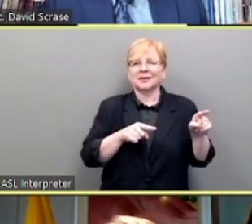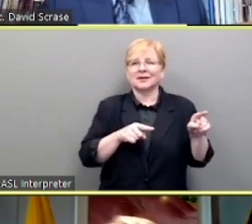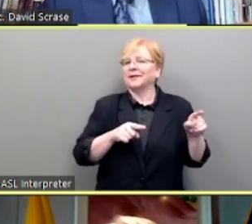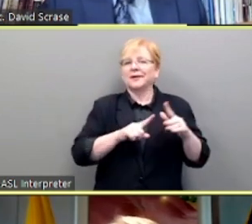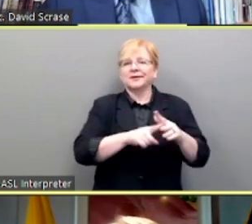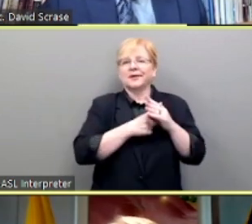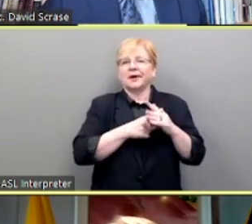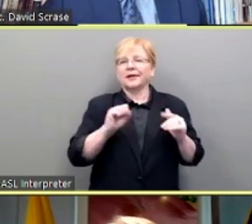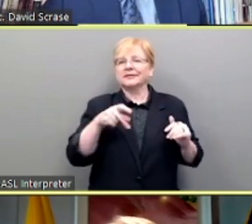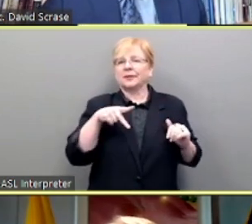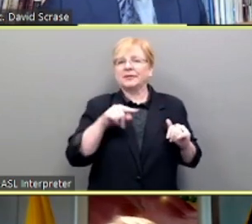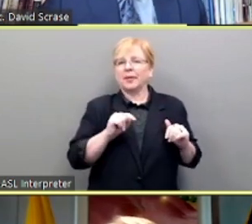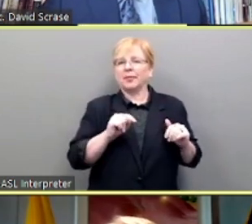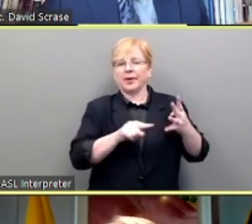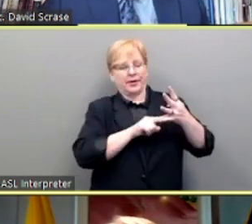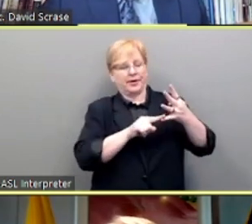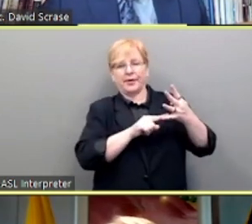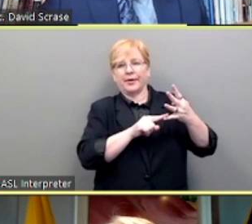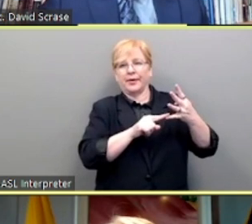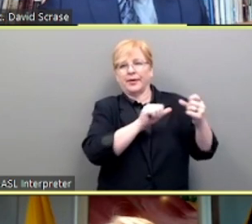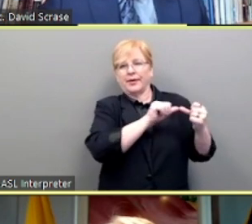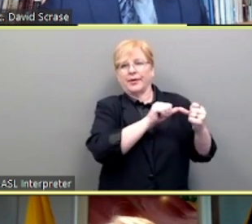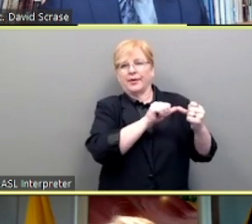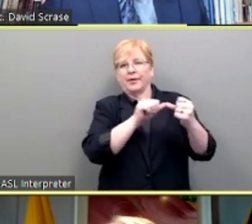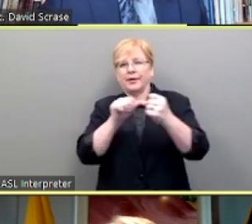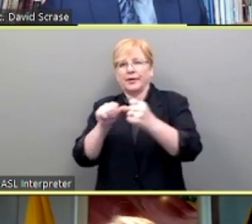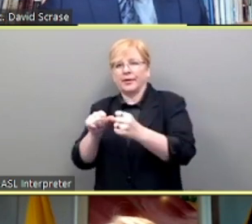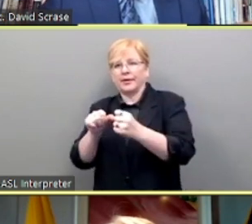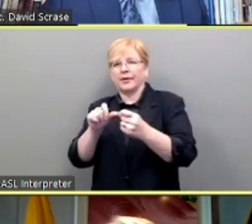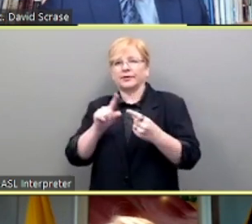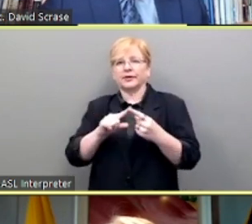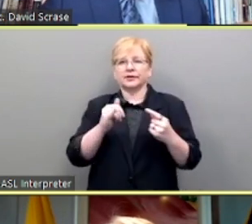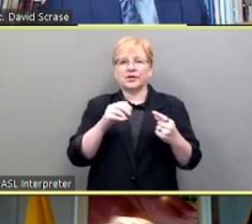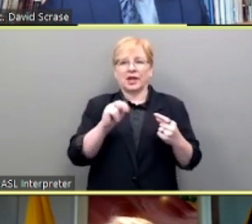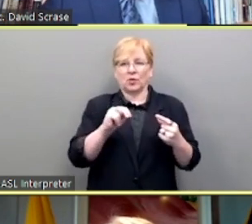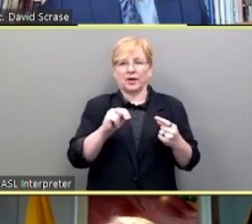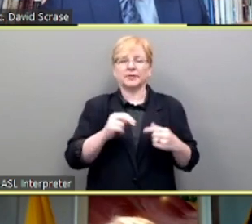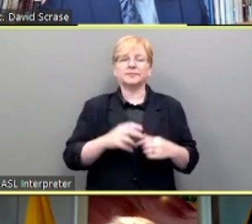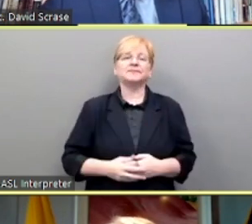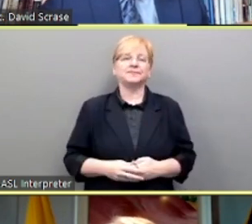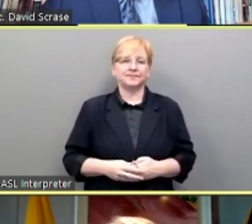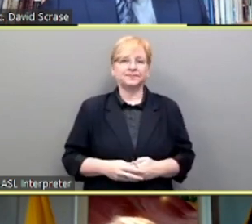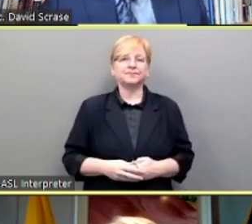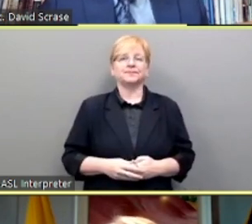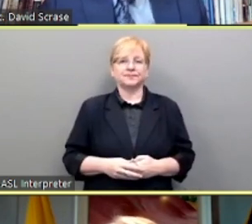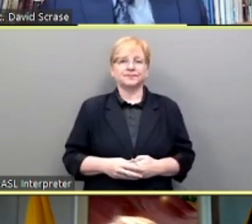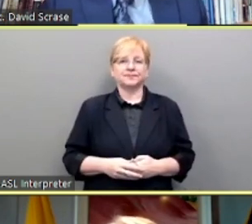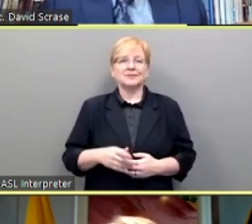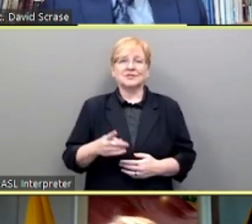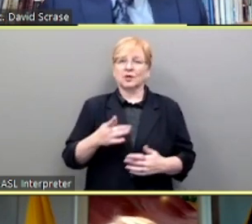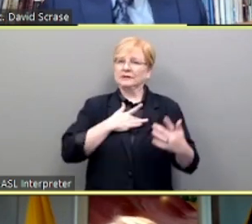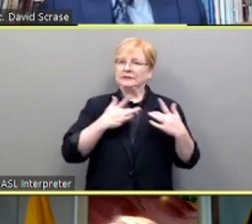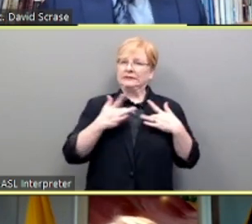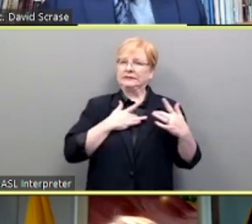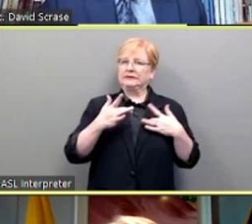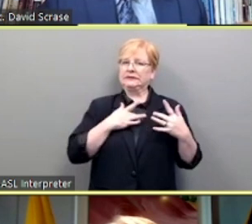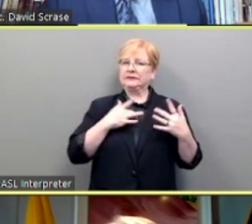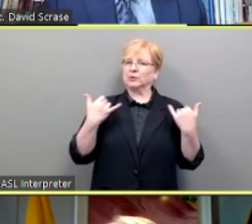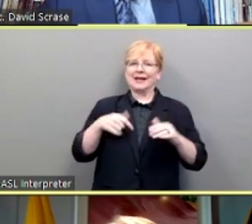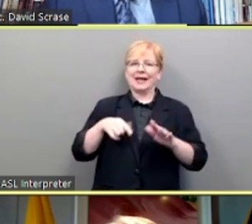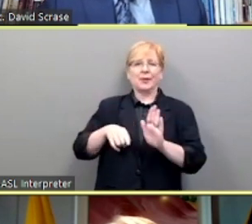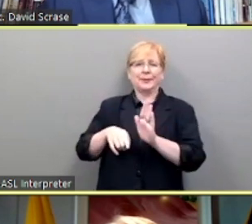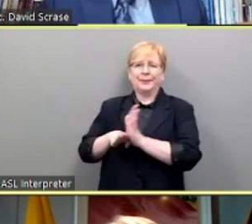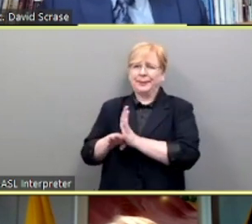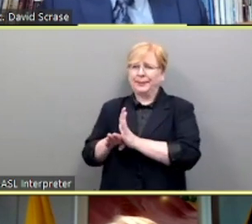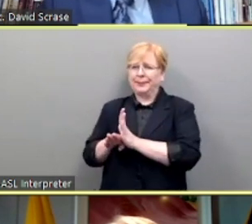continued all the way through to the end of January. And so we are very concerned. We're in that mode now. If